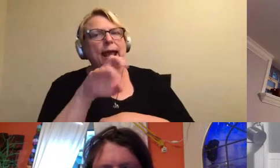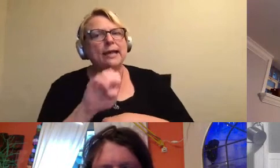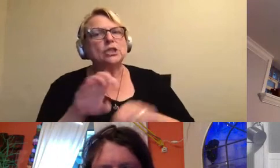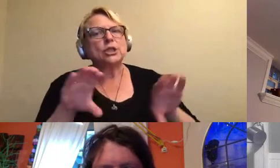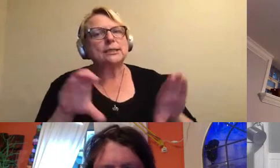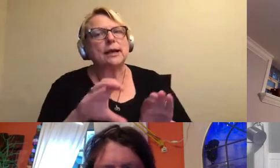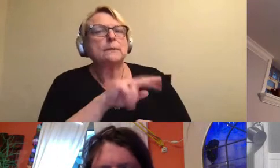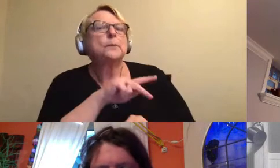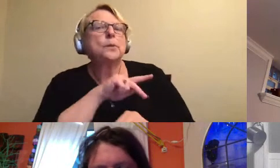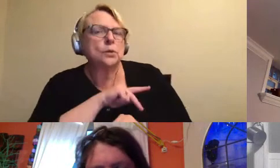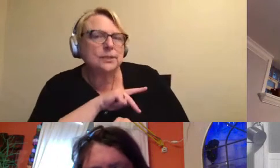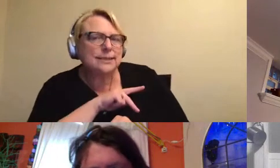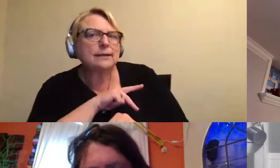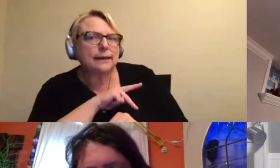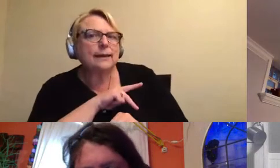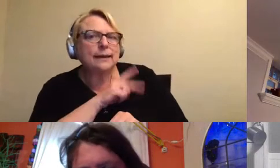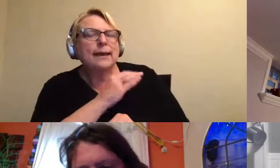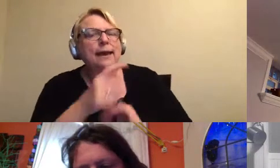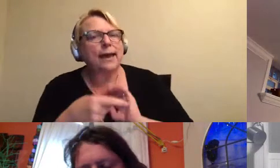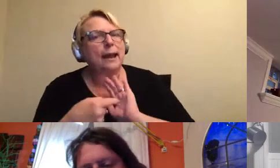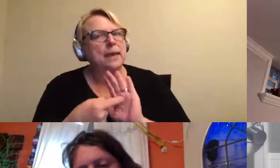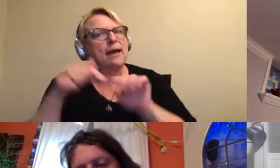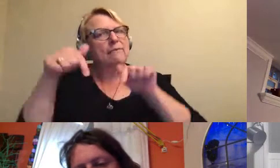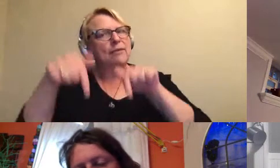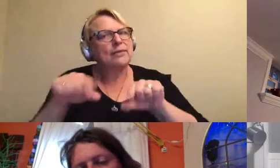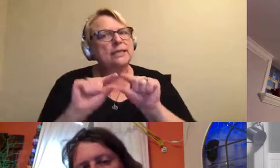personally and has done that on behalf of this group.